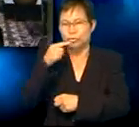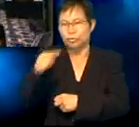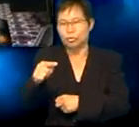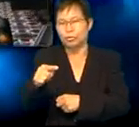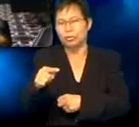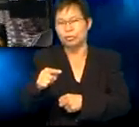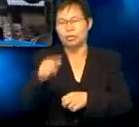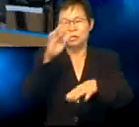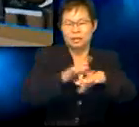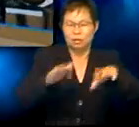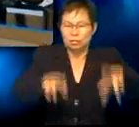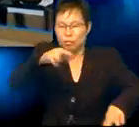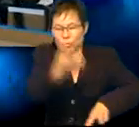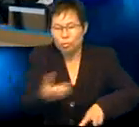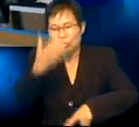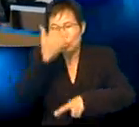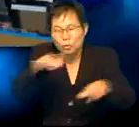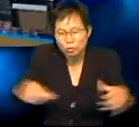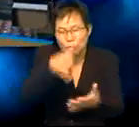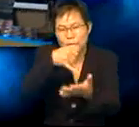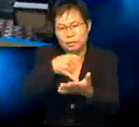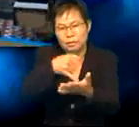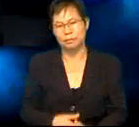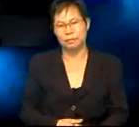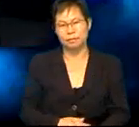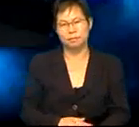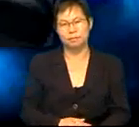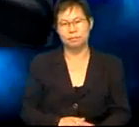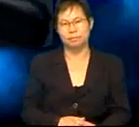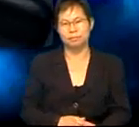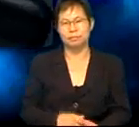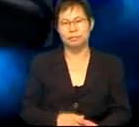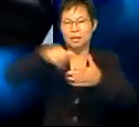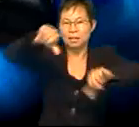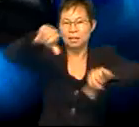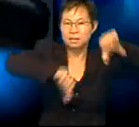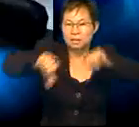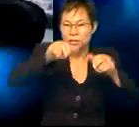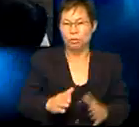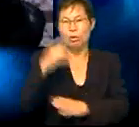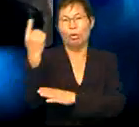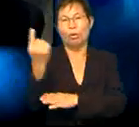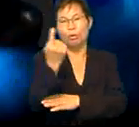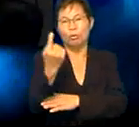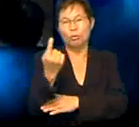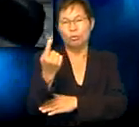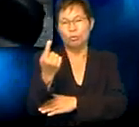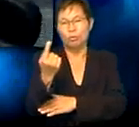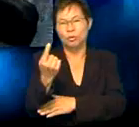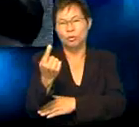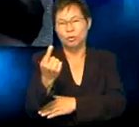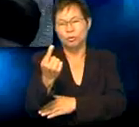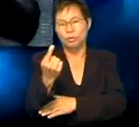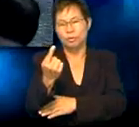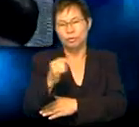robot equipment. Why did you do it? As a scientist who is also such a cute